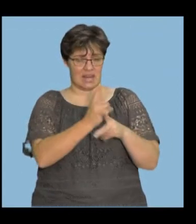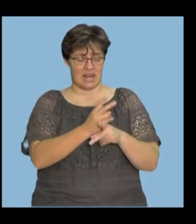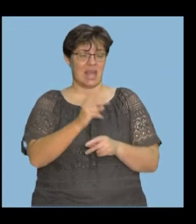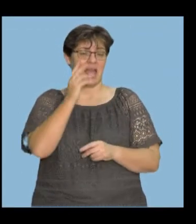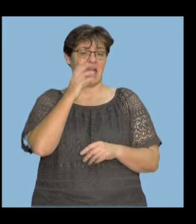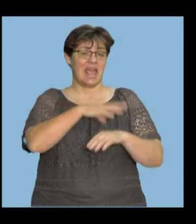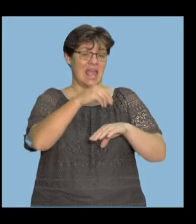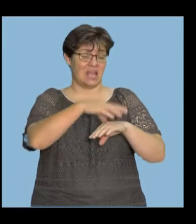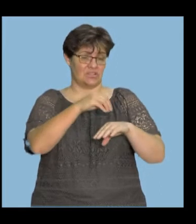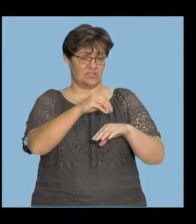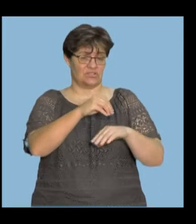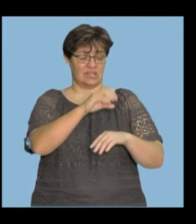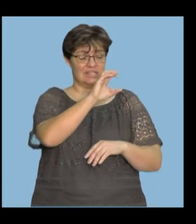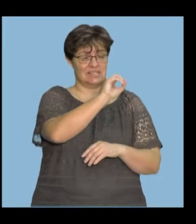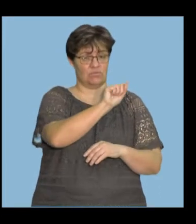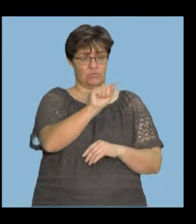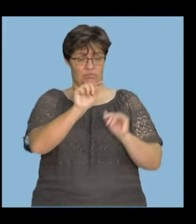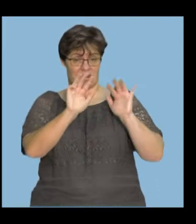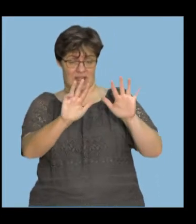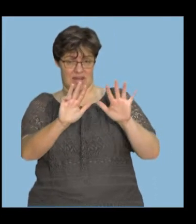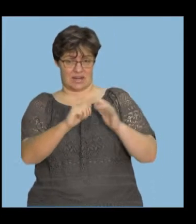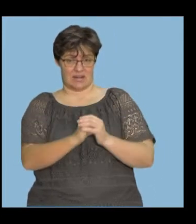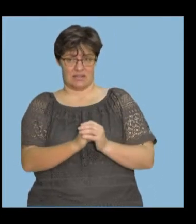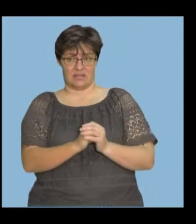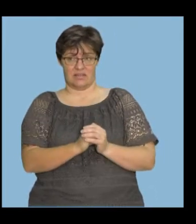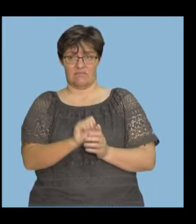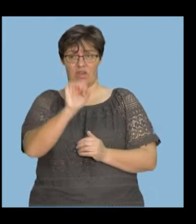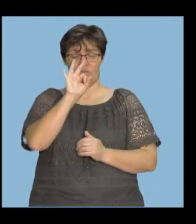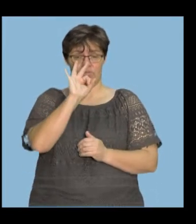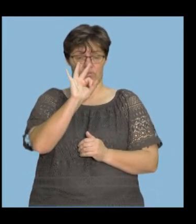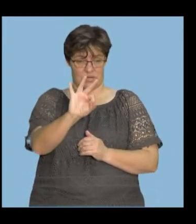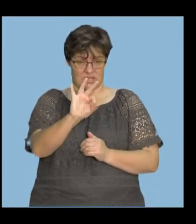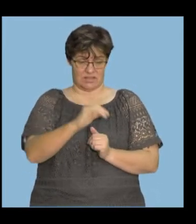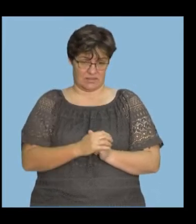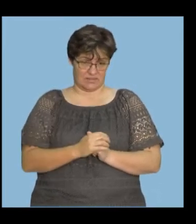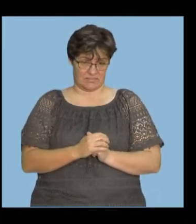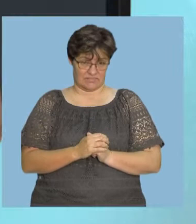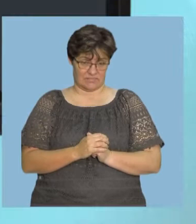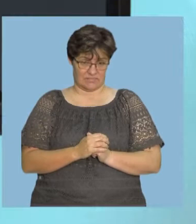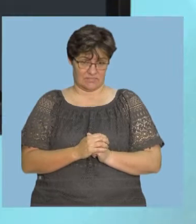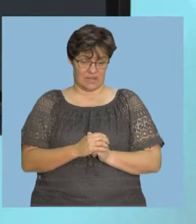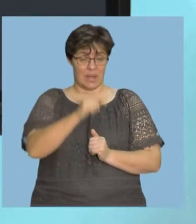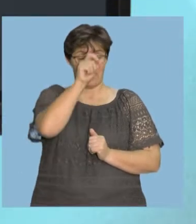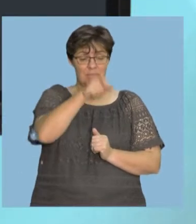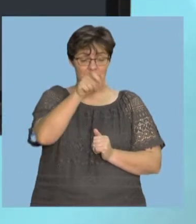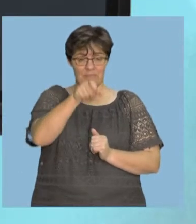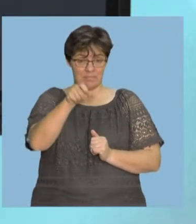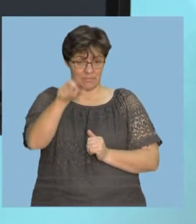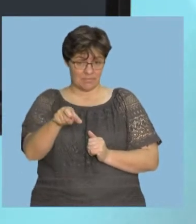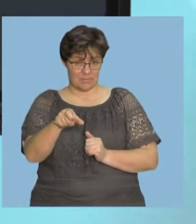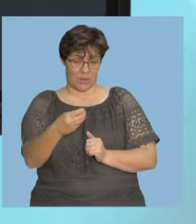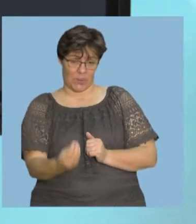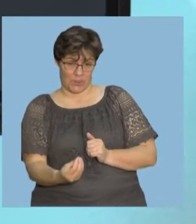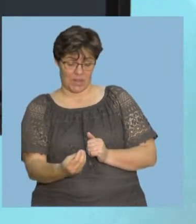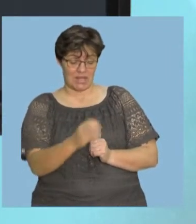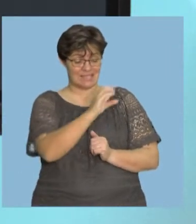of 0 to 9, we have 3. Frequency implies 3 people, young